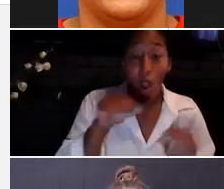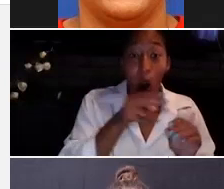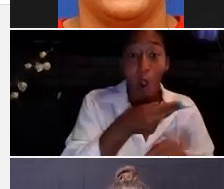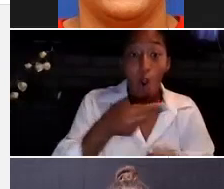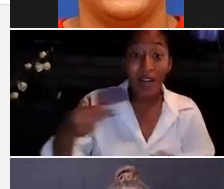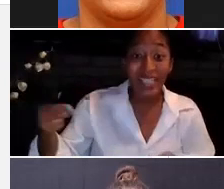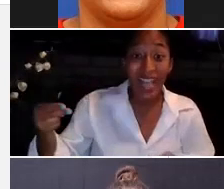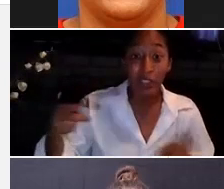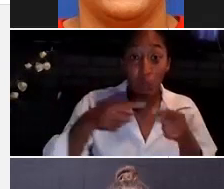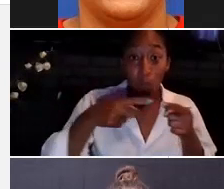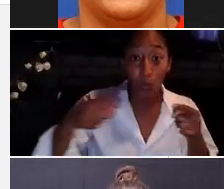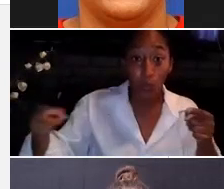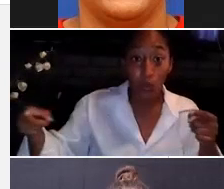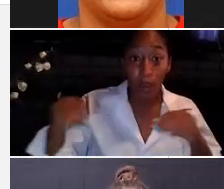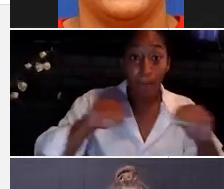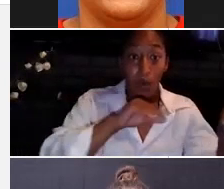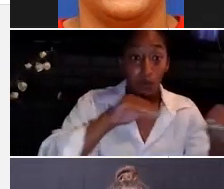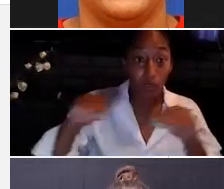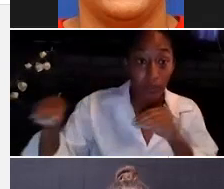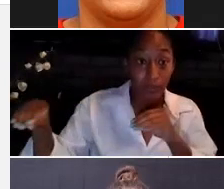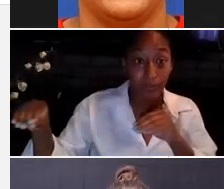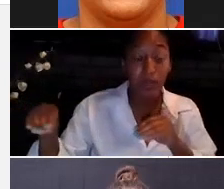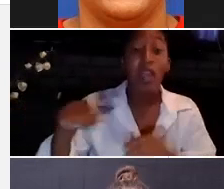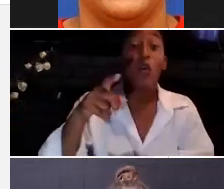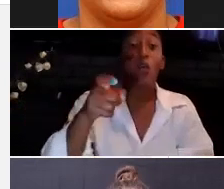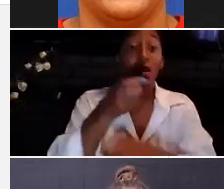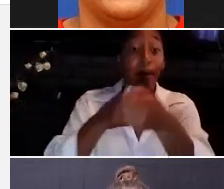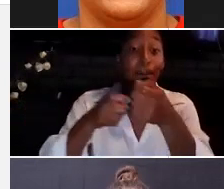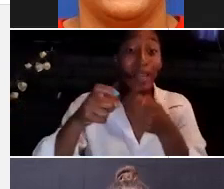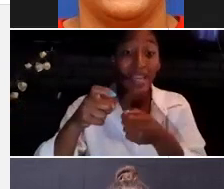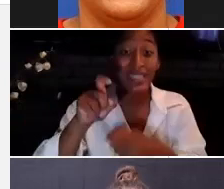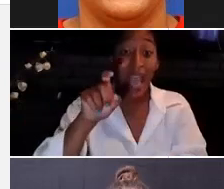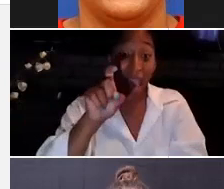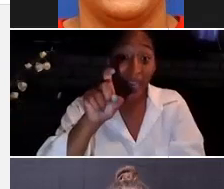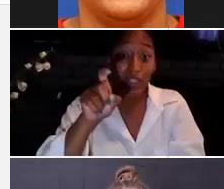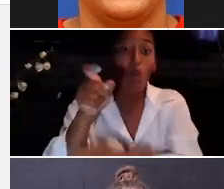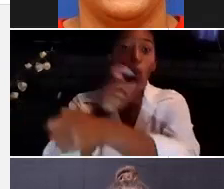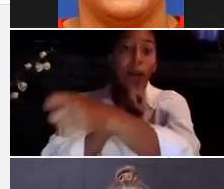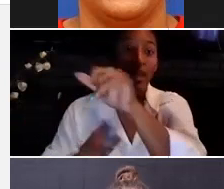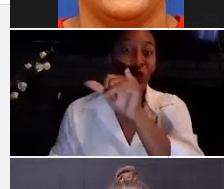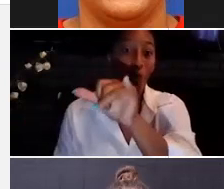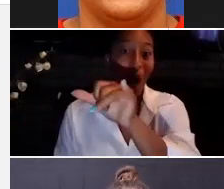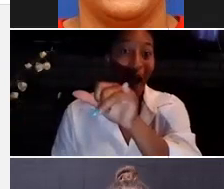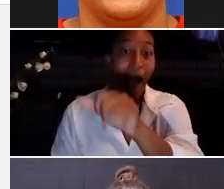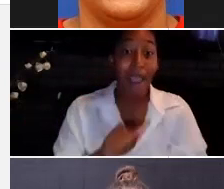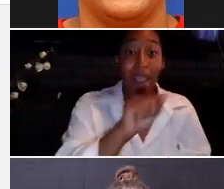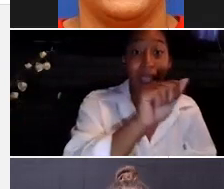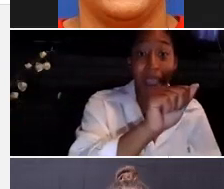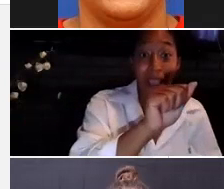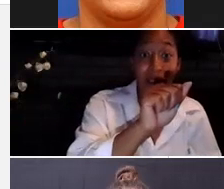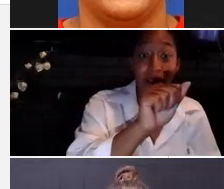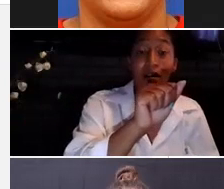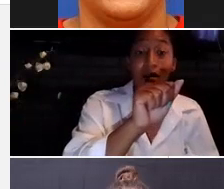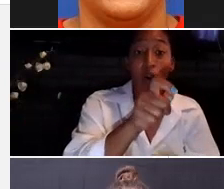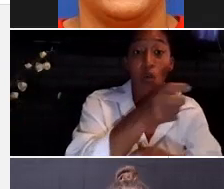A with G, okay? Now, be careful here, because they're